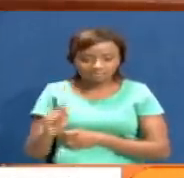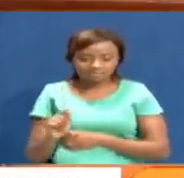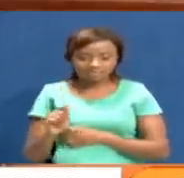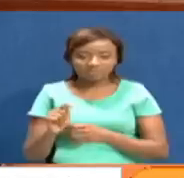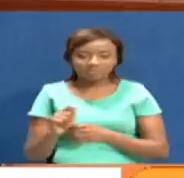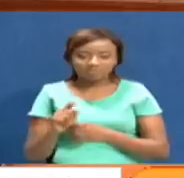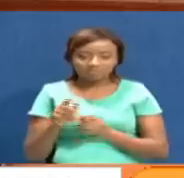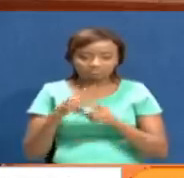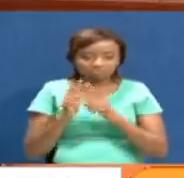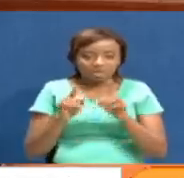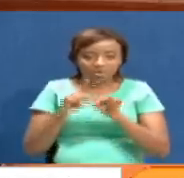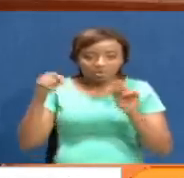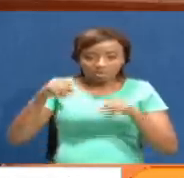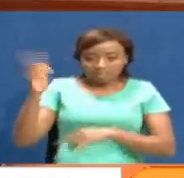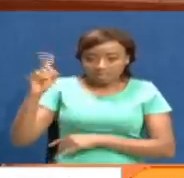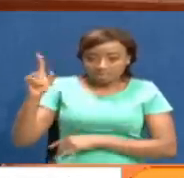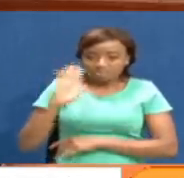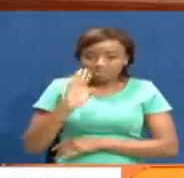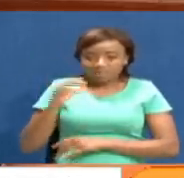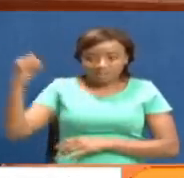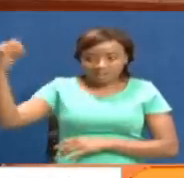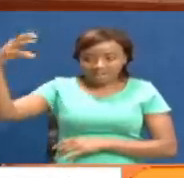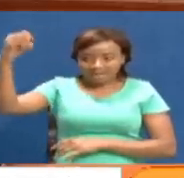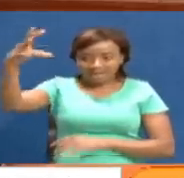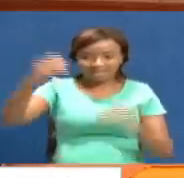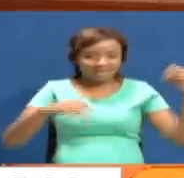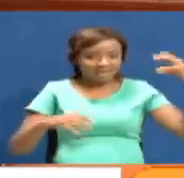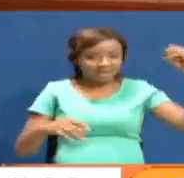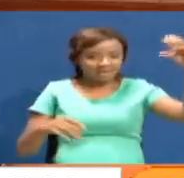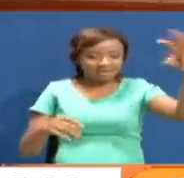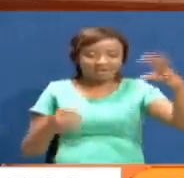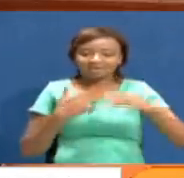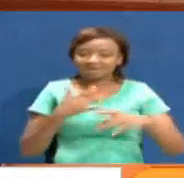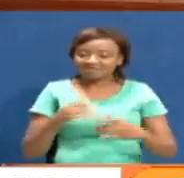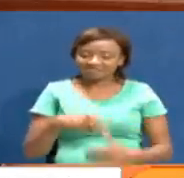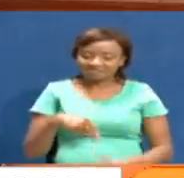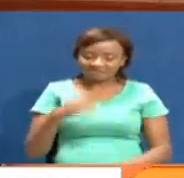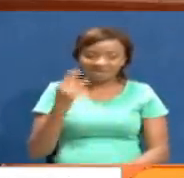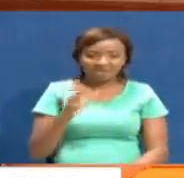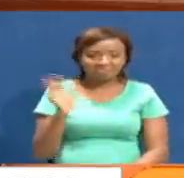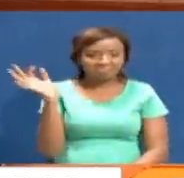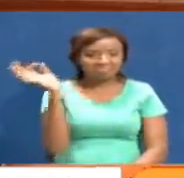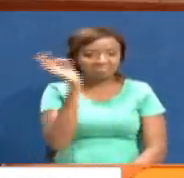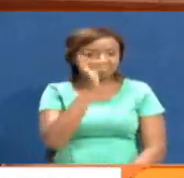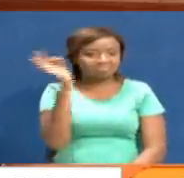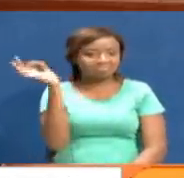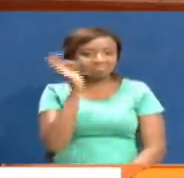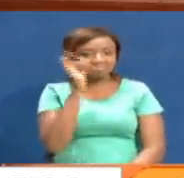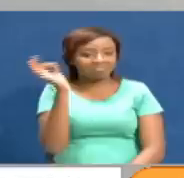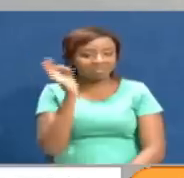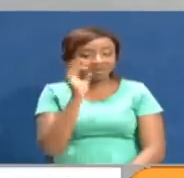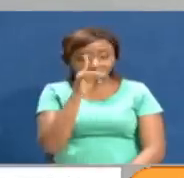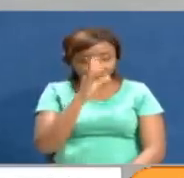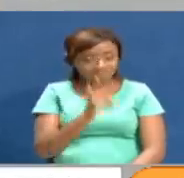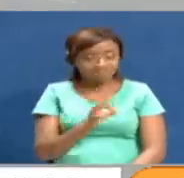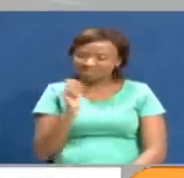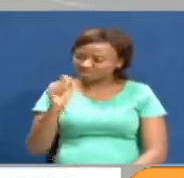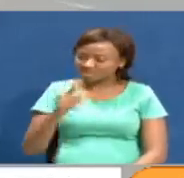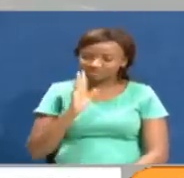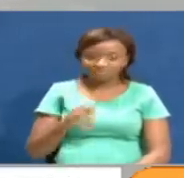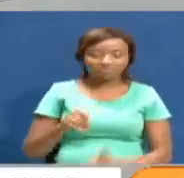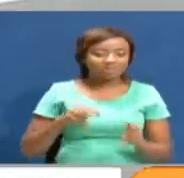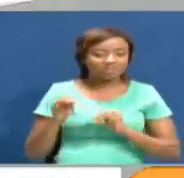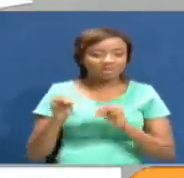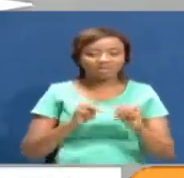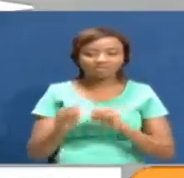Of course, Nairobi will be lit just like Dubai in terms of lighting. Come on. Yes, we can manage it.